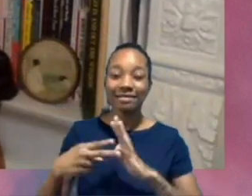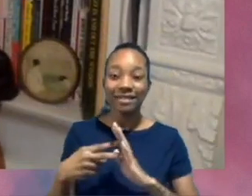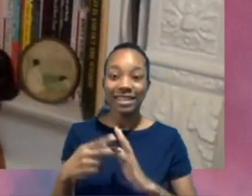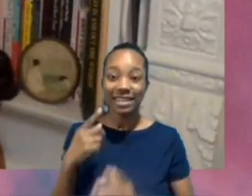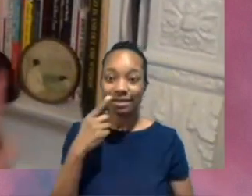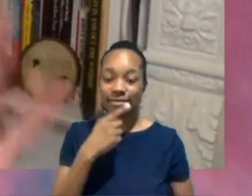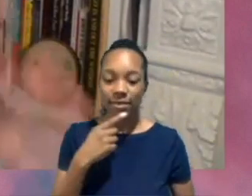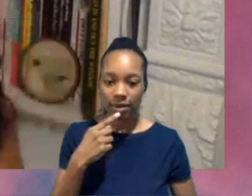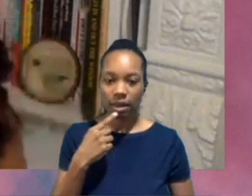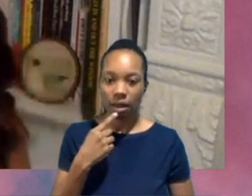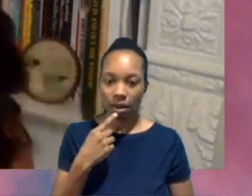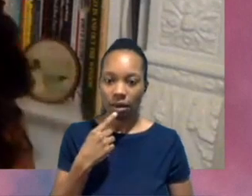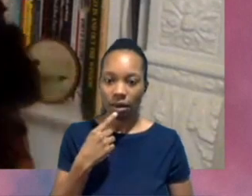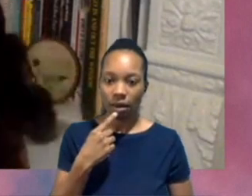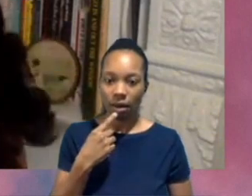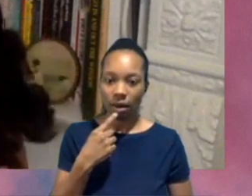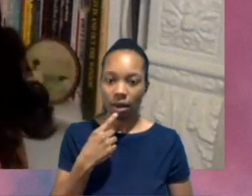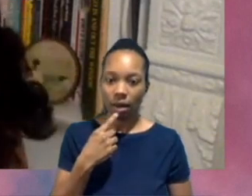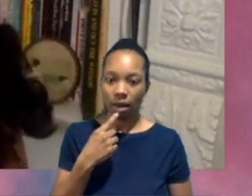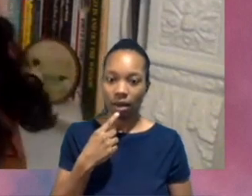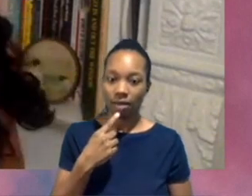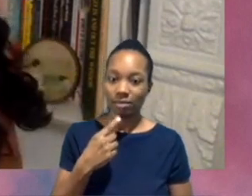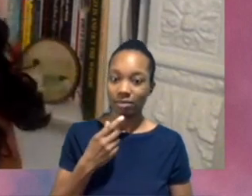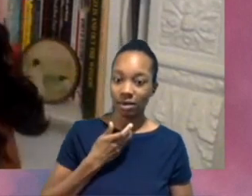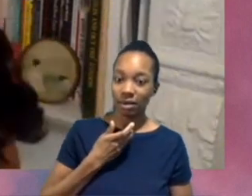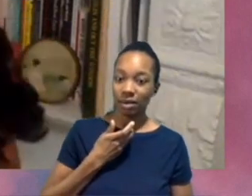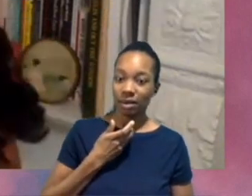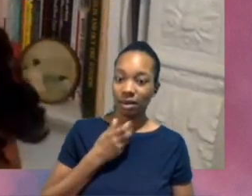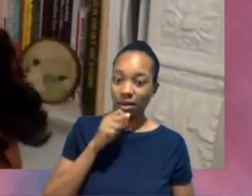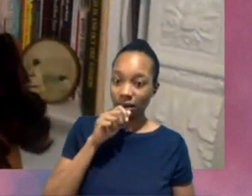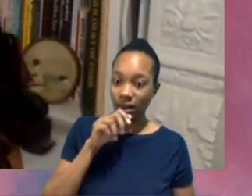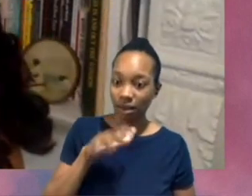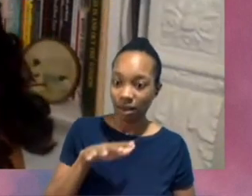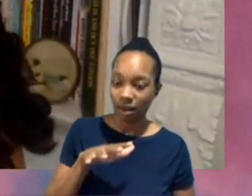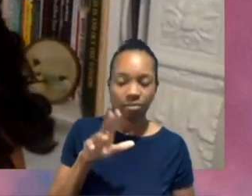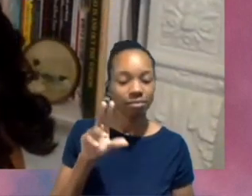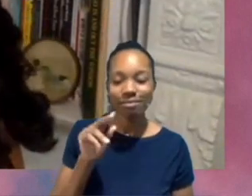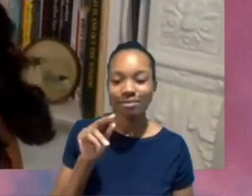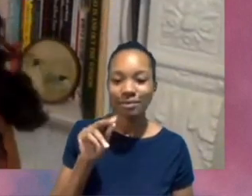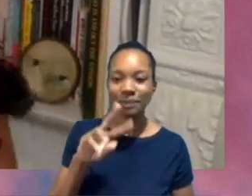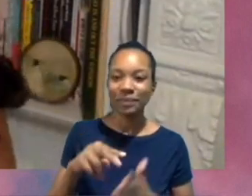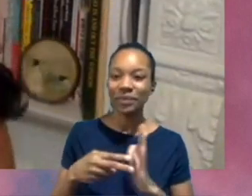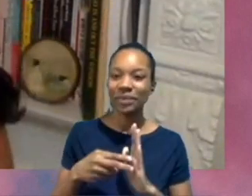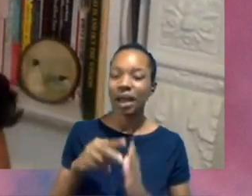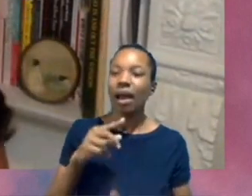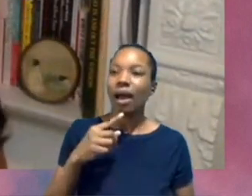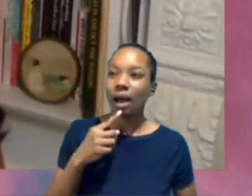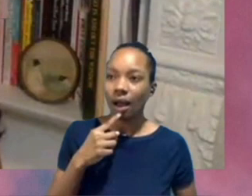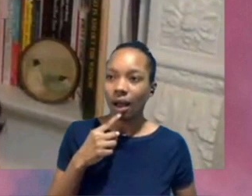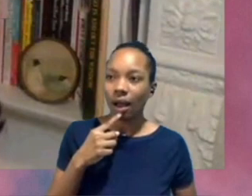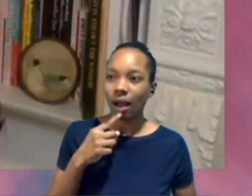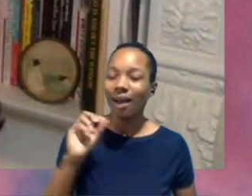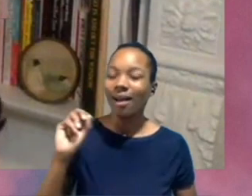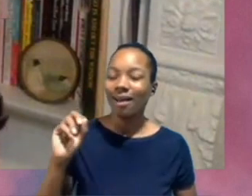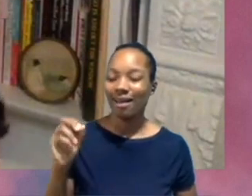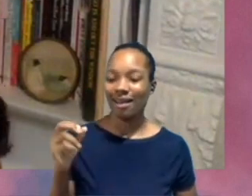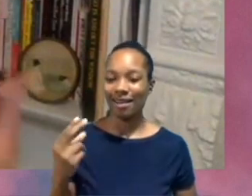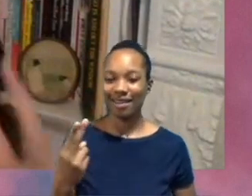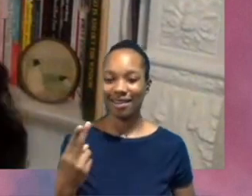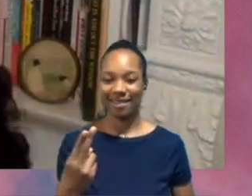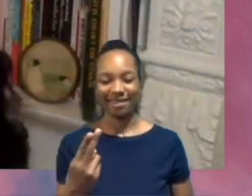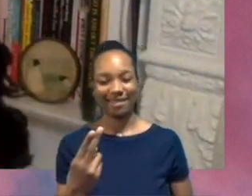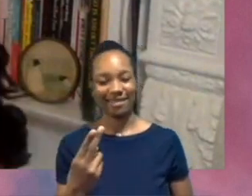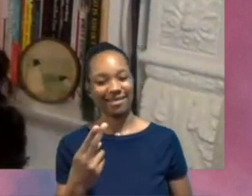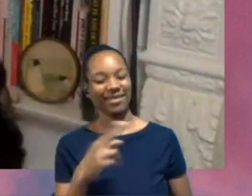oh, that is not a gasp, but rather the beginning of, oh, of course, as in,